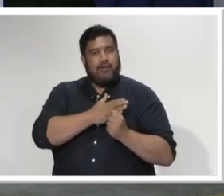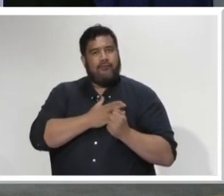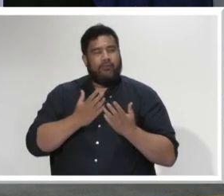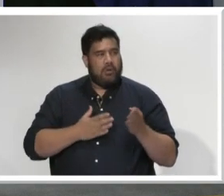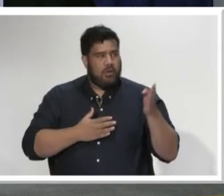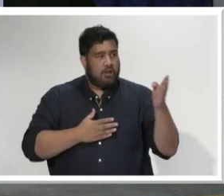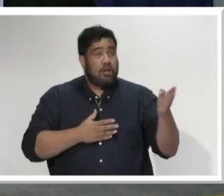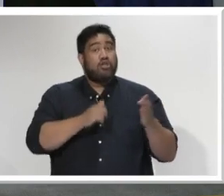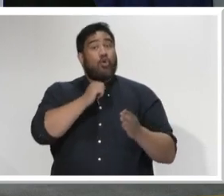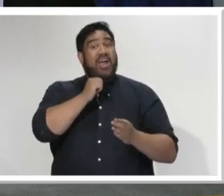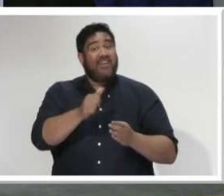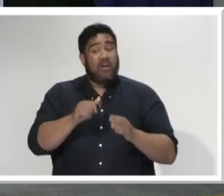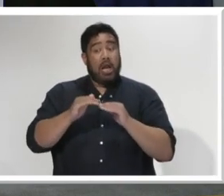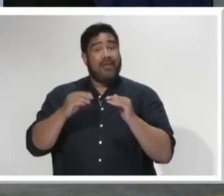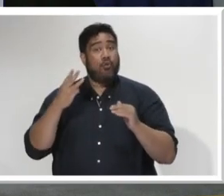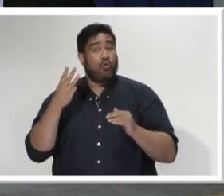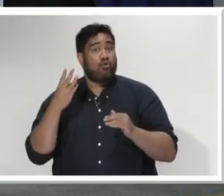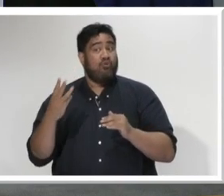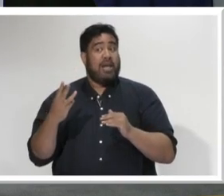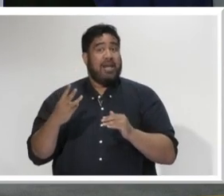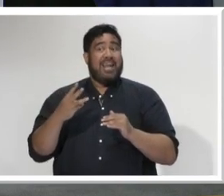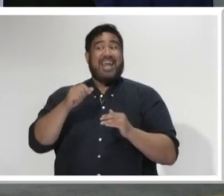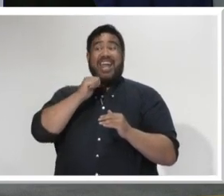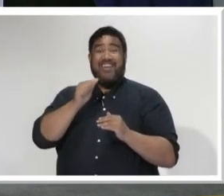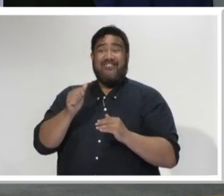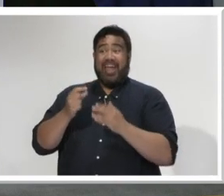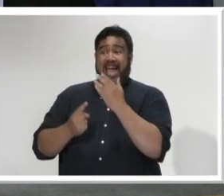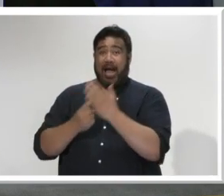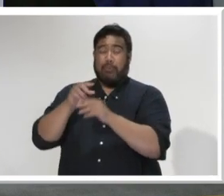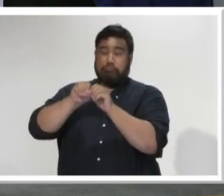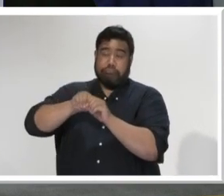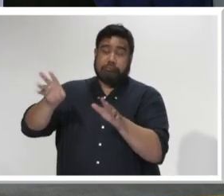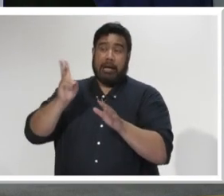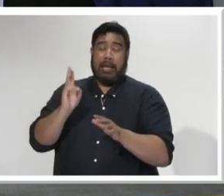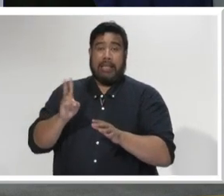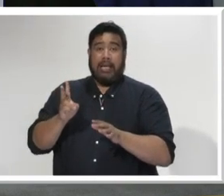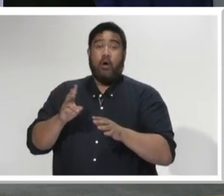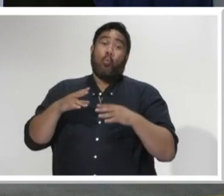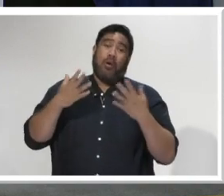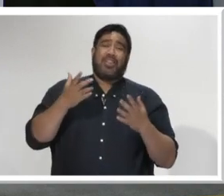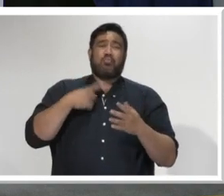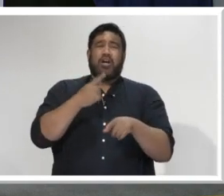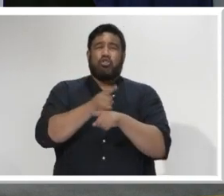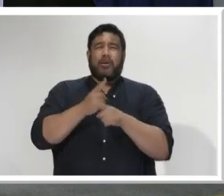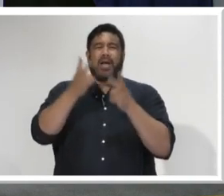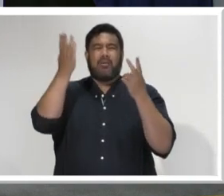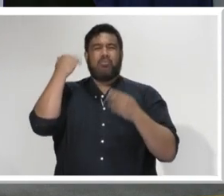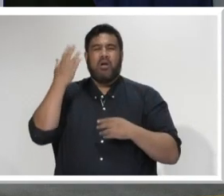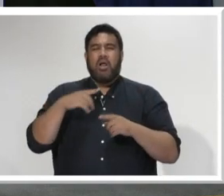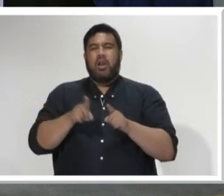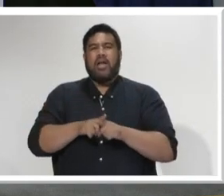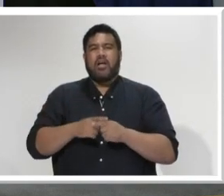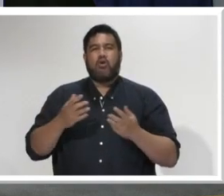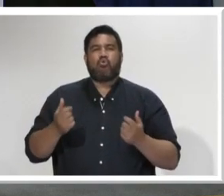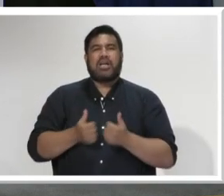be quite quick to move back into lockdown. This is why we call level 3 really the recovery room. This is where we hold, we see if we're really well